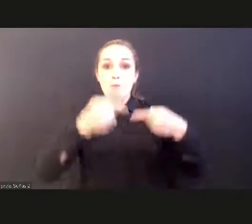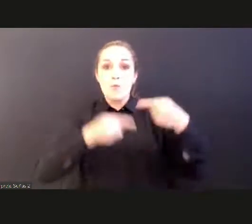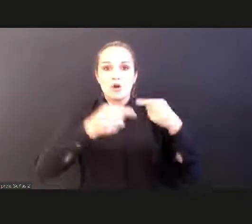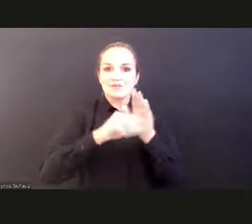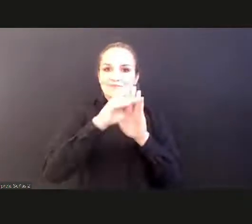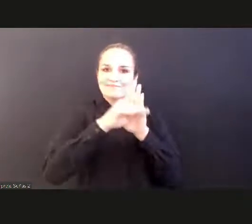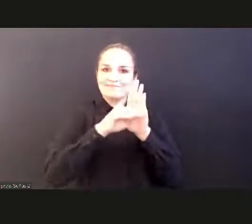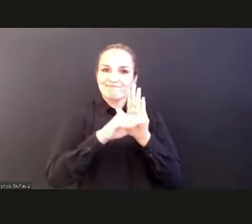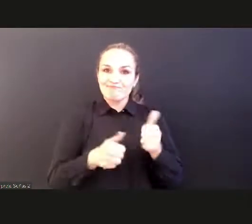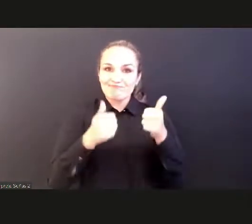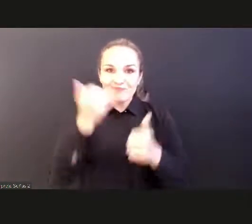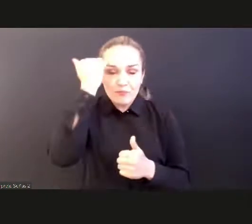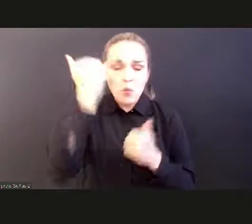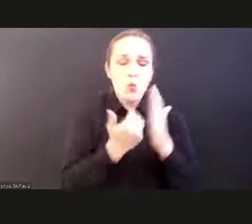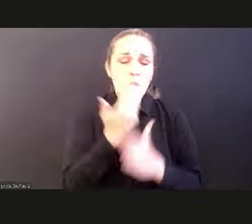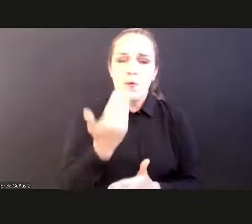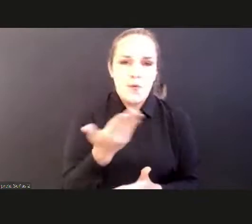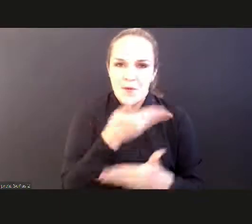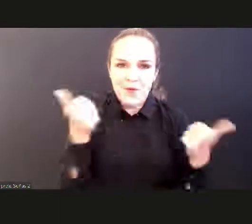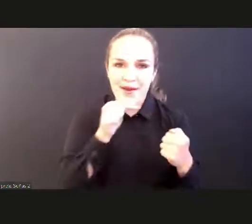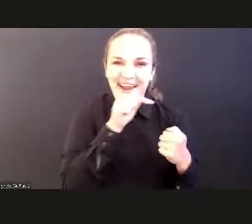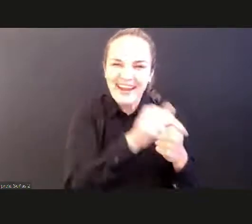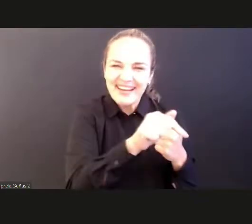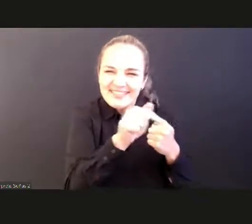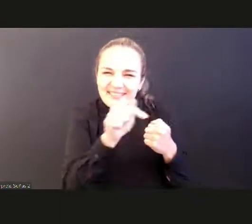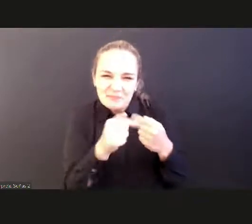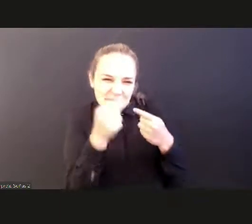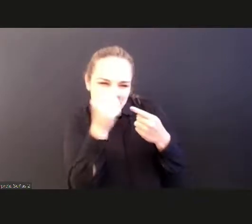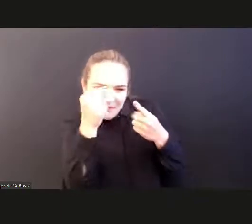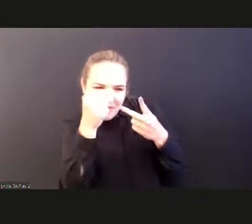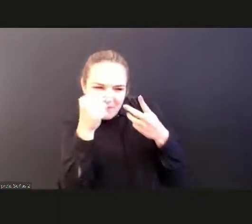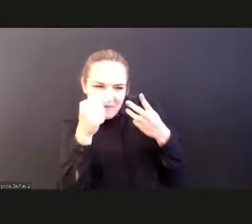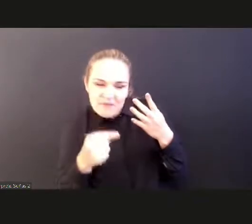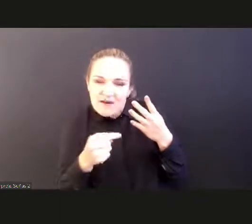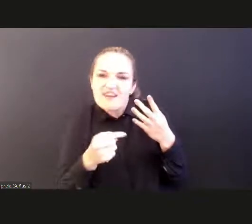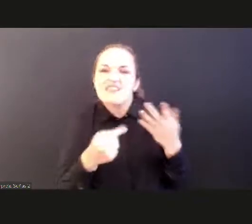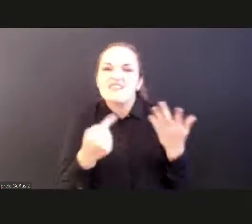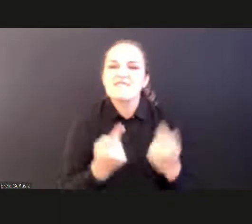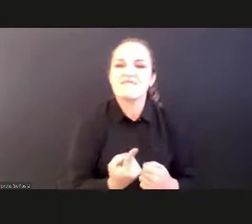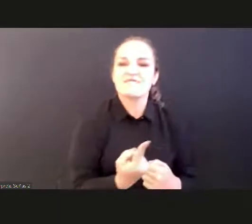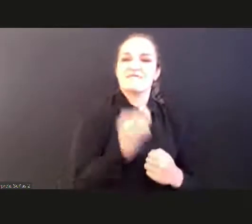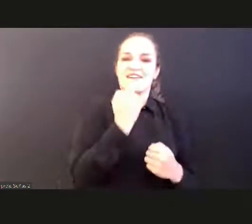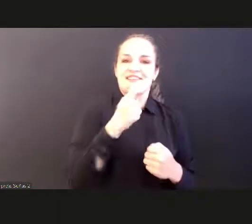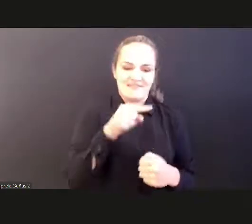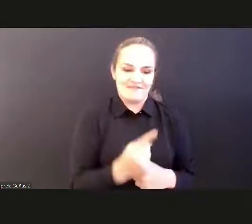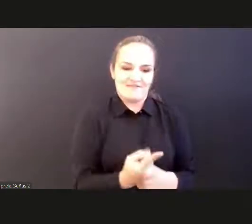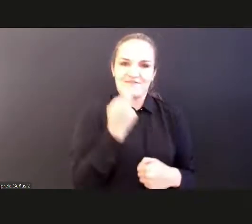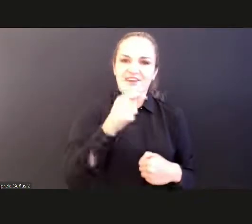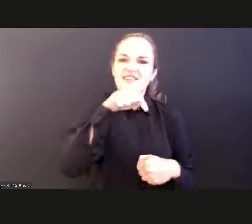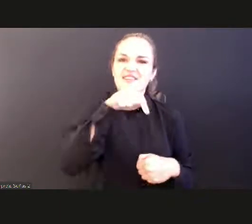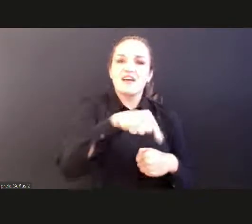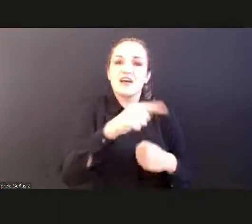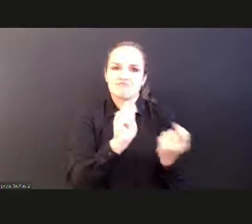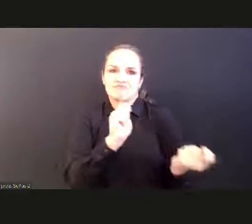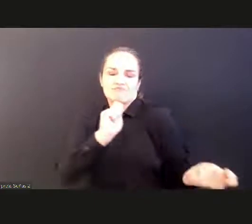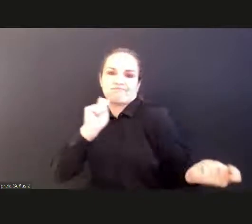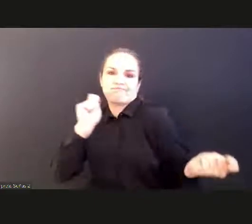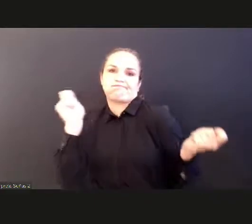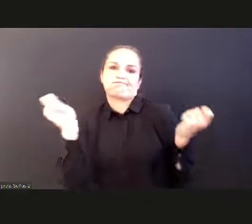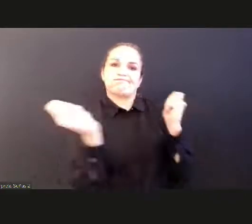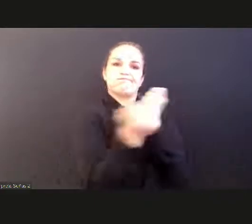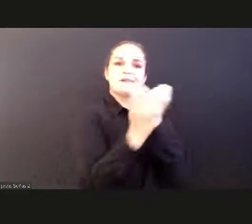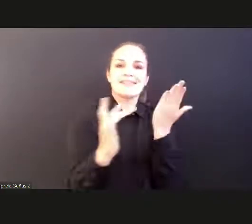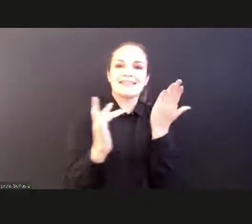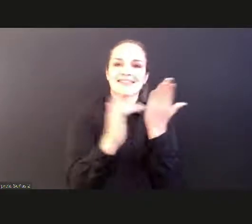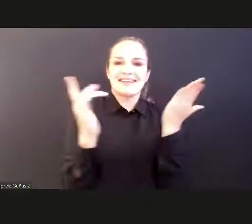a revolution in the ICT-enabled services economy can only happen if we first